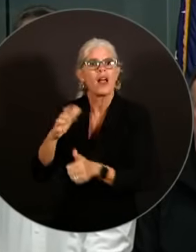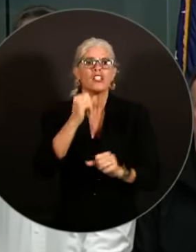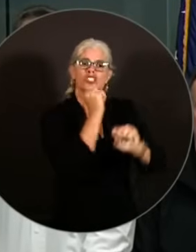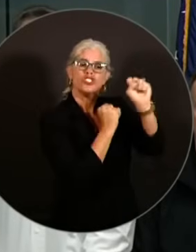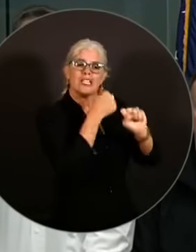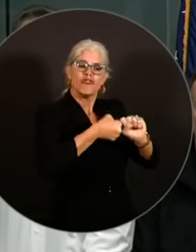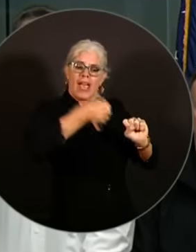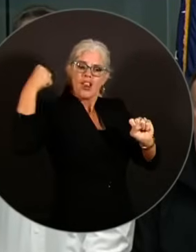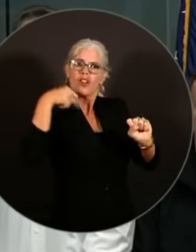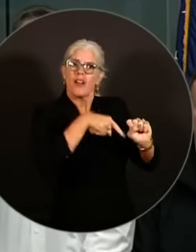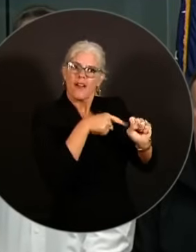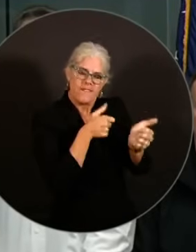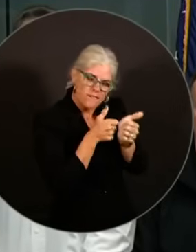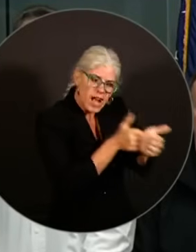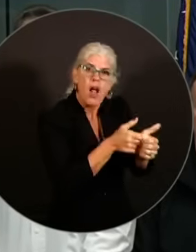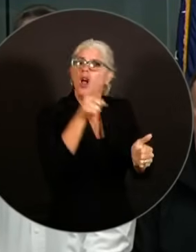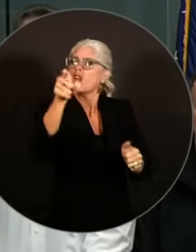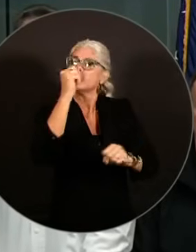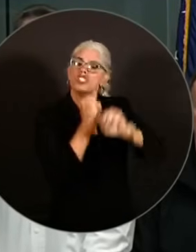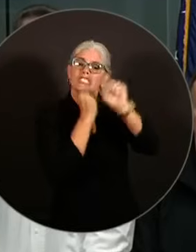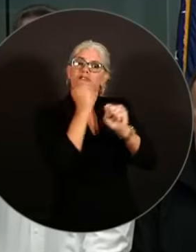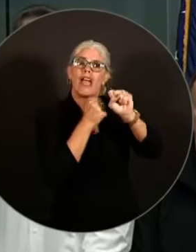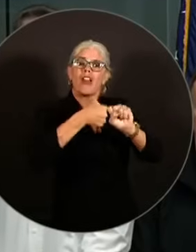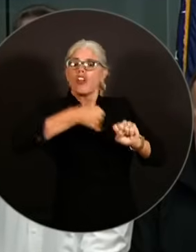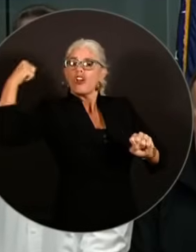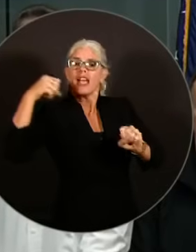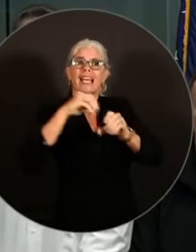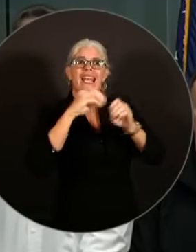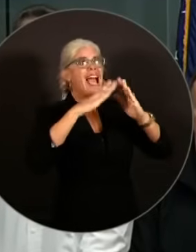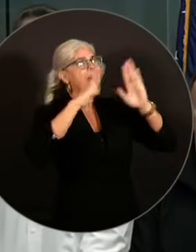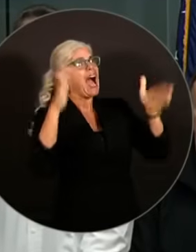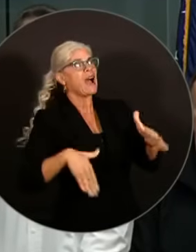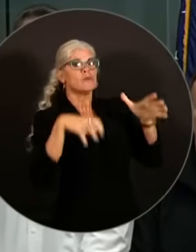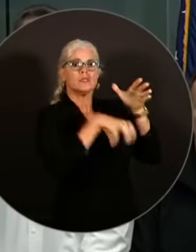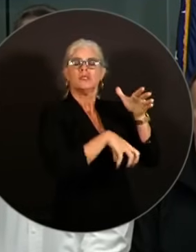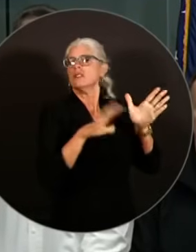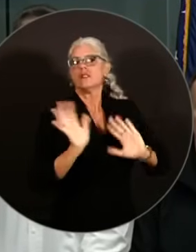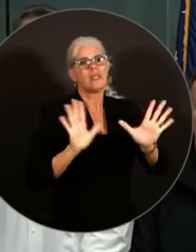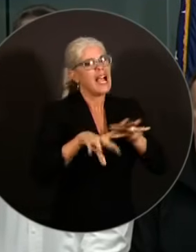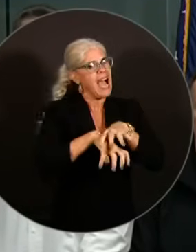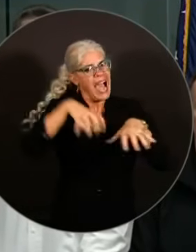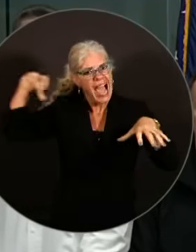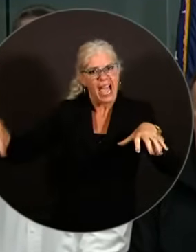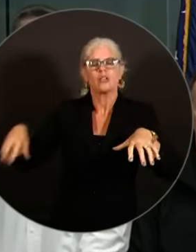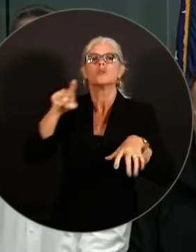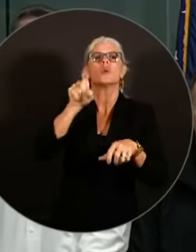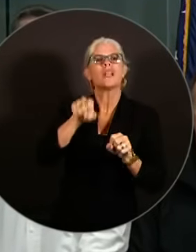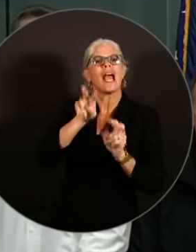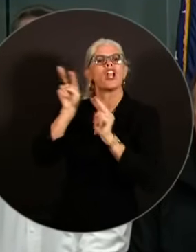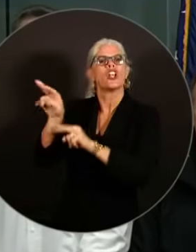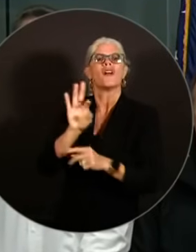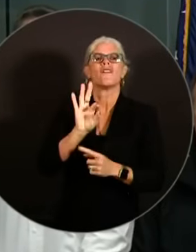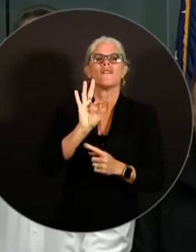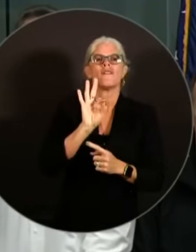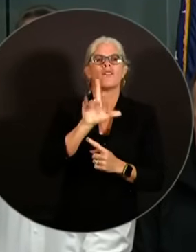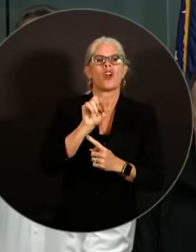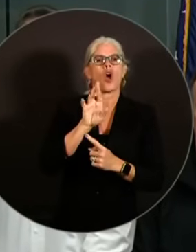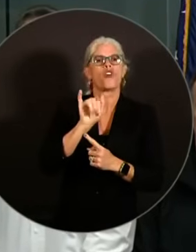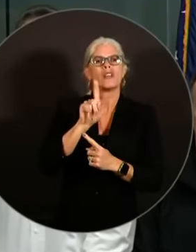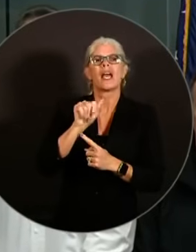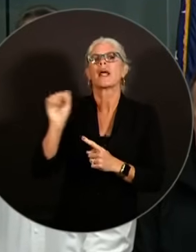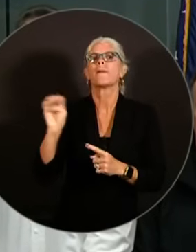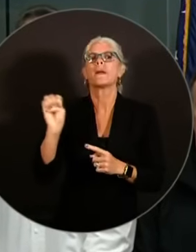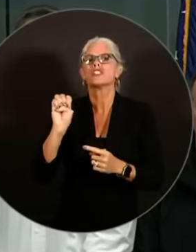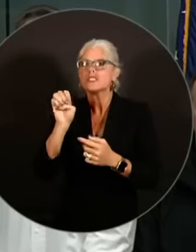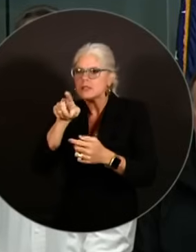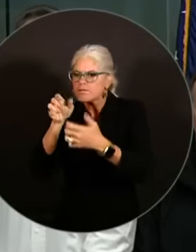be outside a safe distance from doors and windows. Visit Florida's emergency accommodation modules on Expedia and